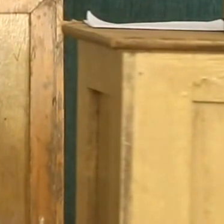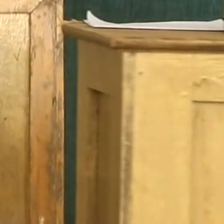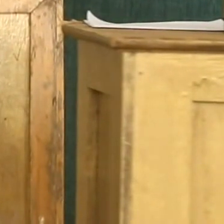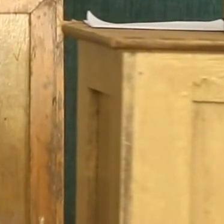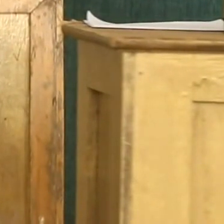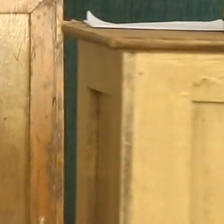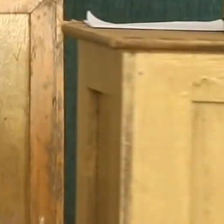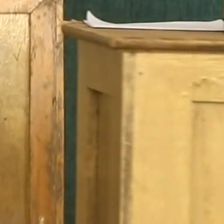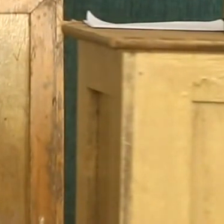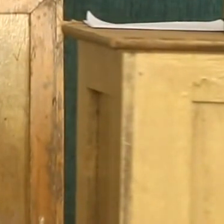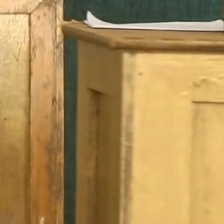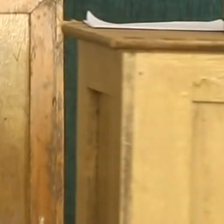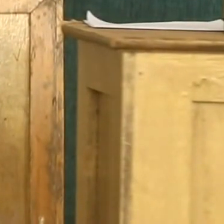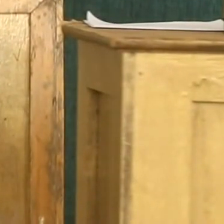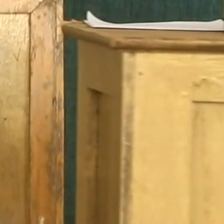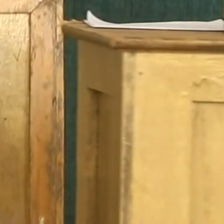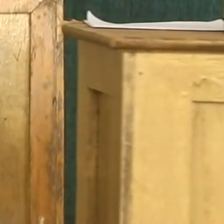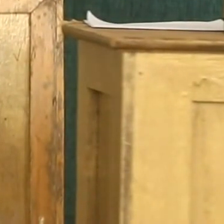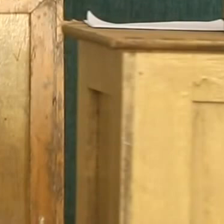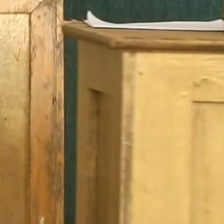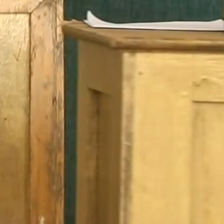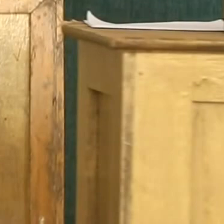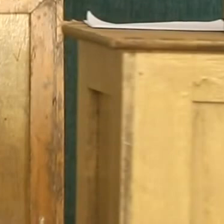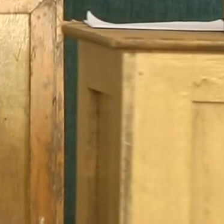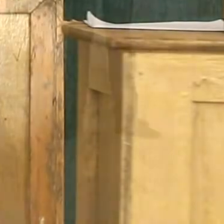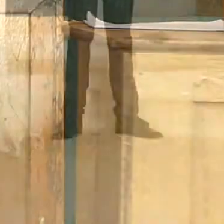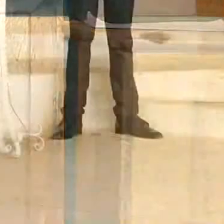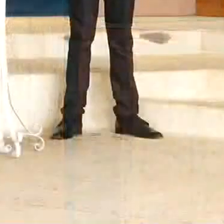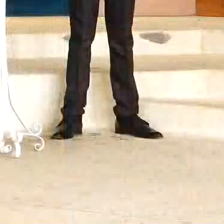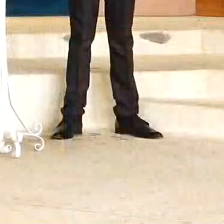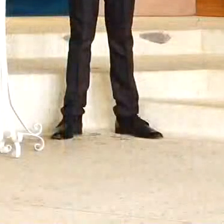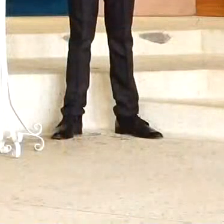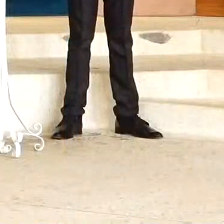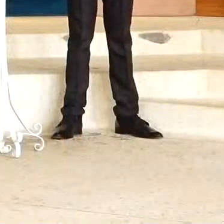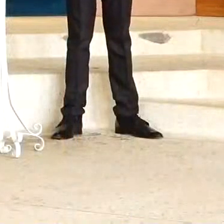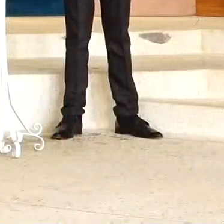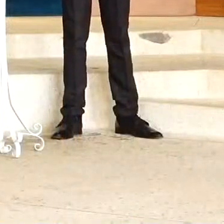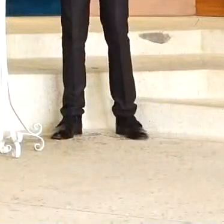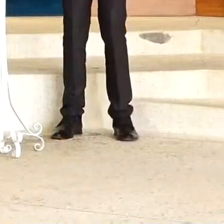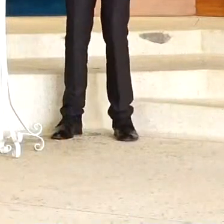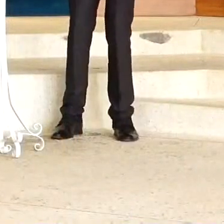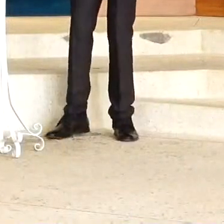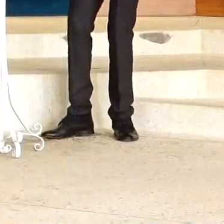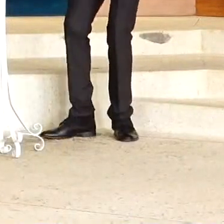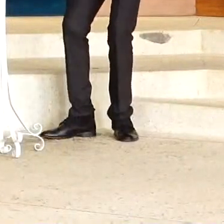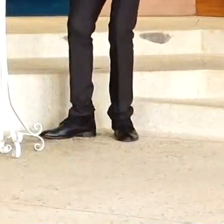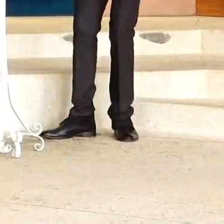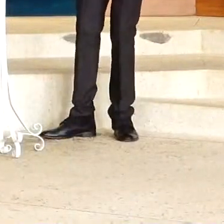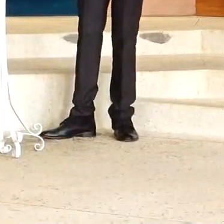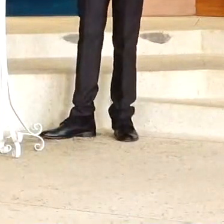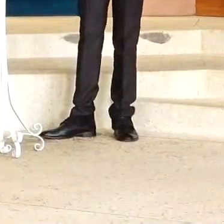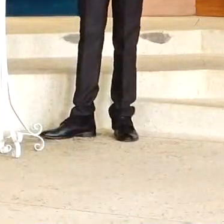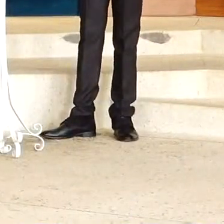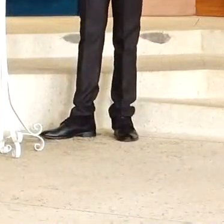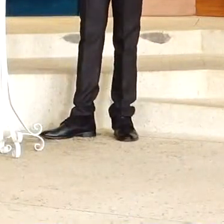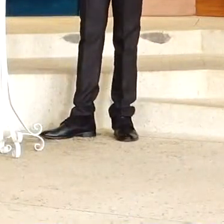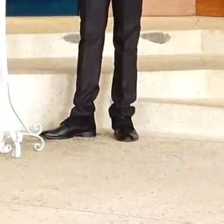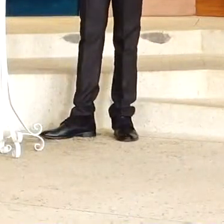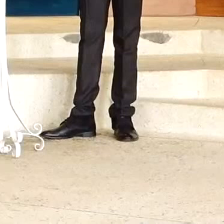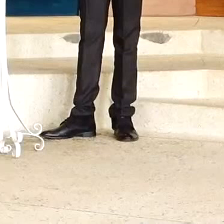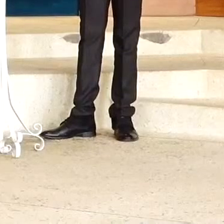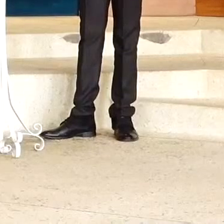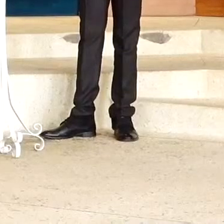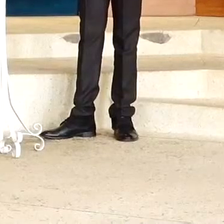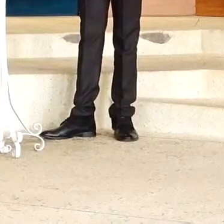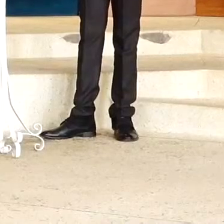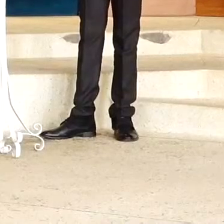My! Oh, my! That makes a lot of sense. You know why? Why?